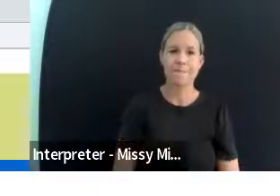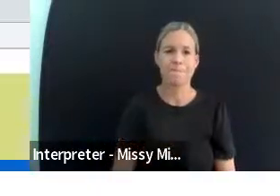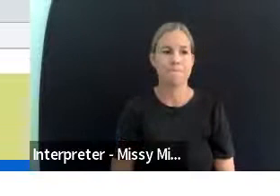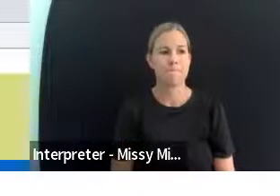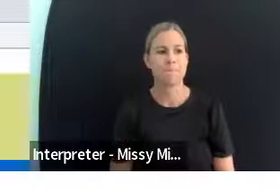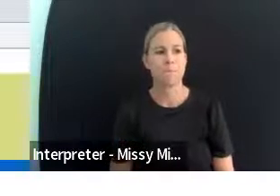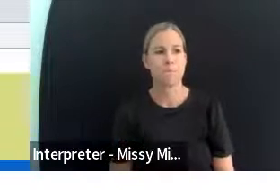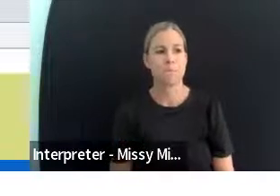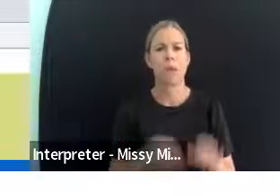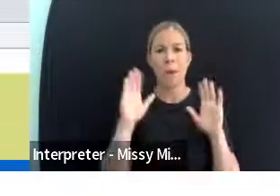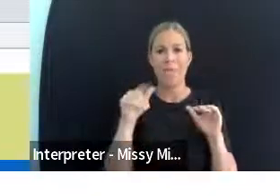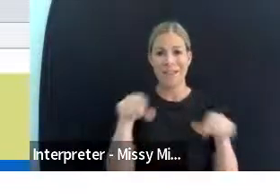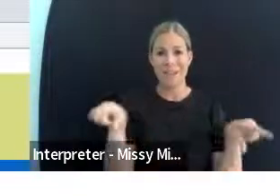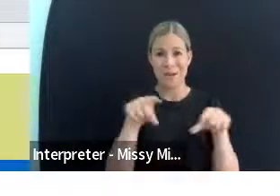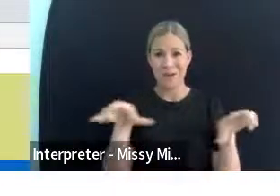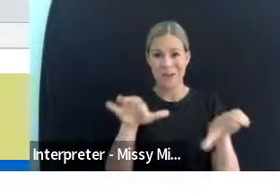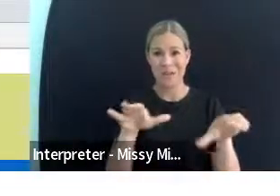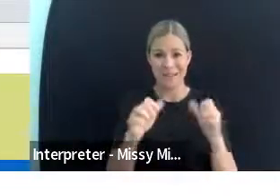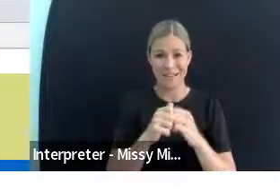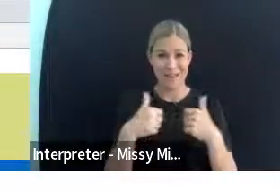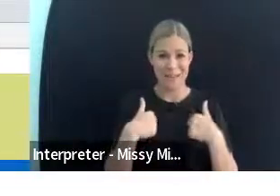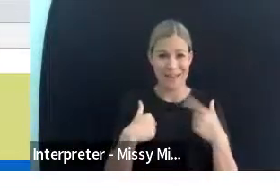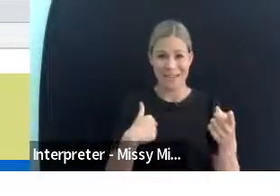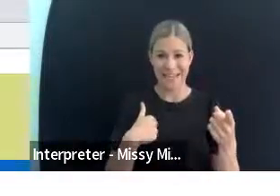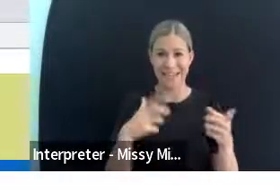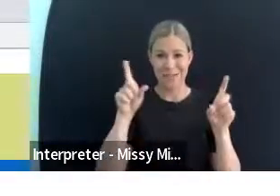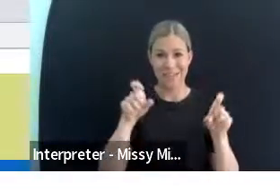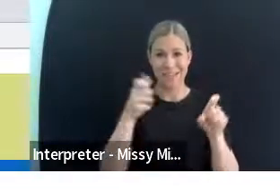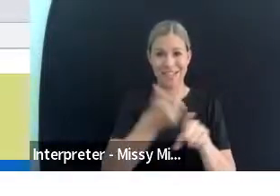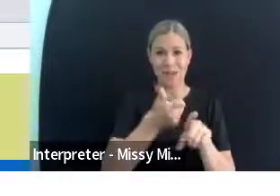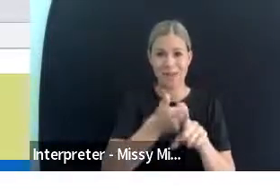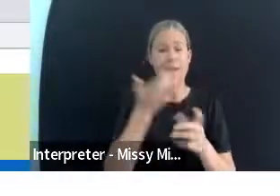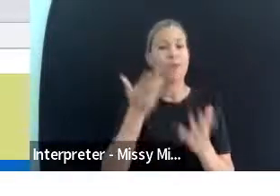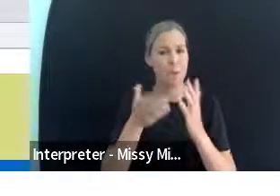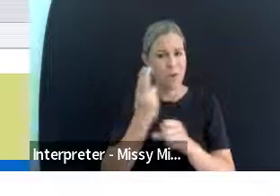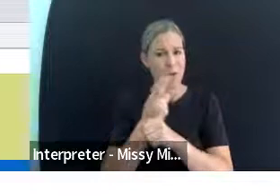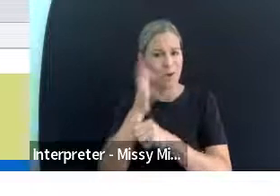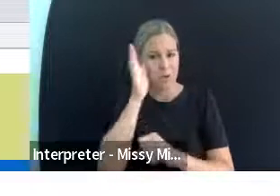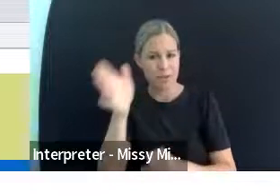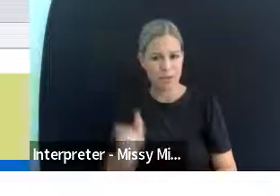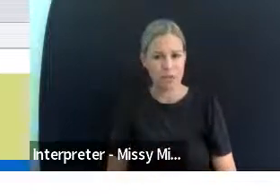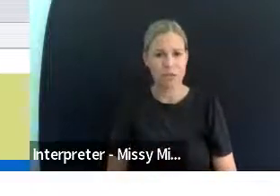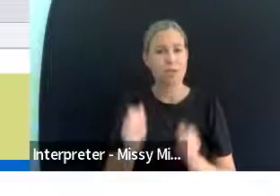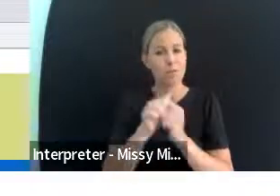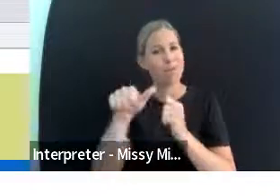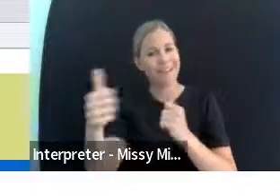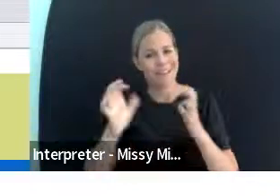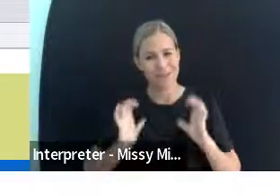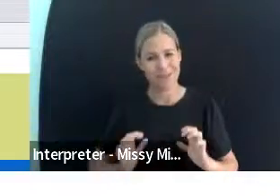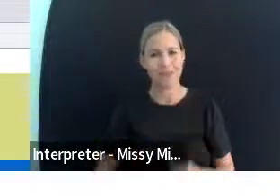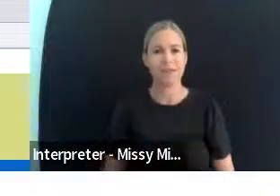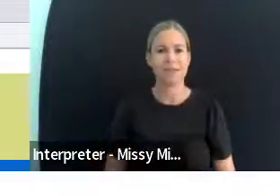And again, I hope you're doing this with me, because you will then be more likely to use it if you do. So your monthly